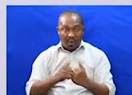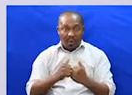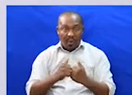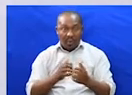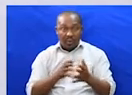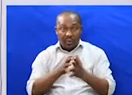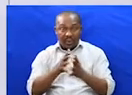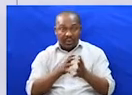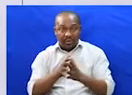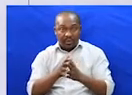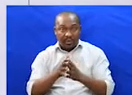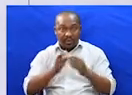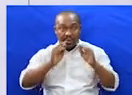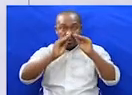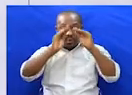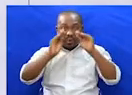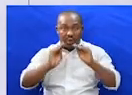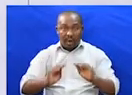explain the structure,